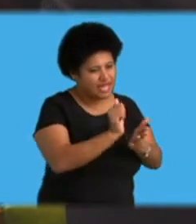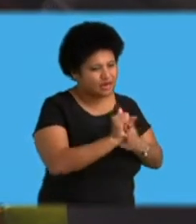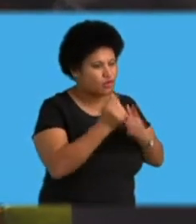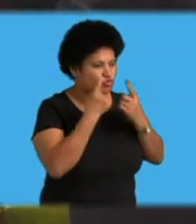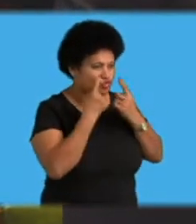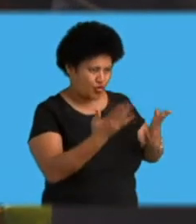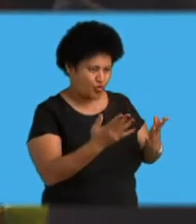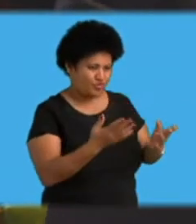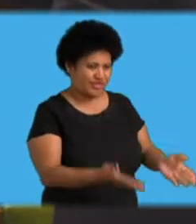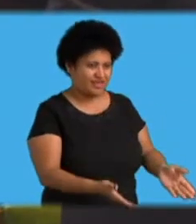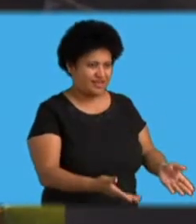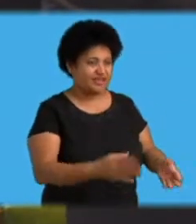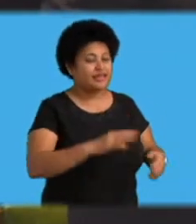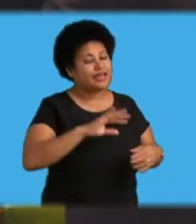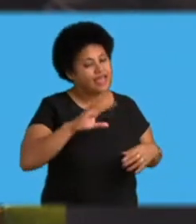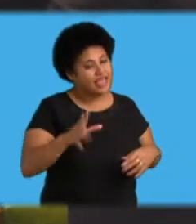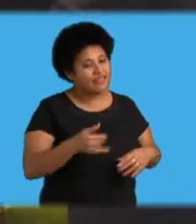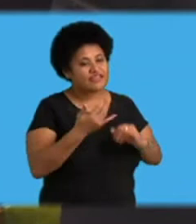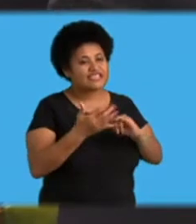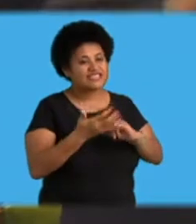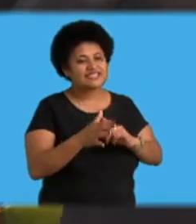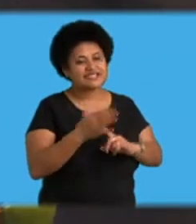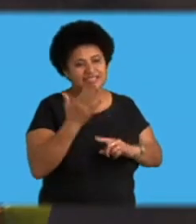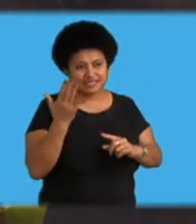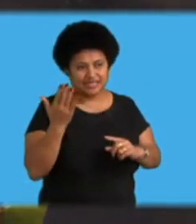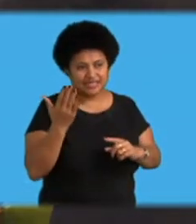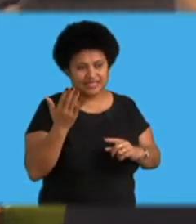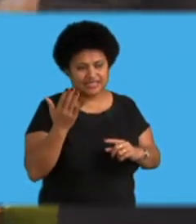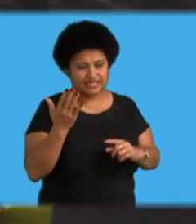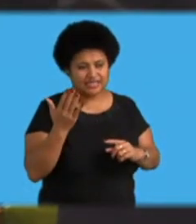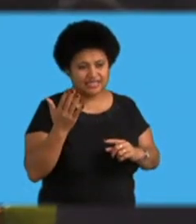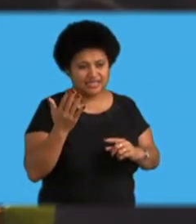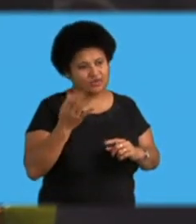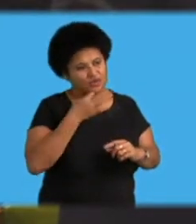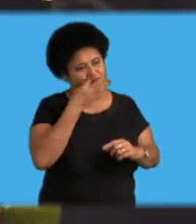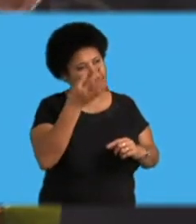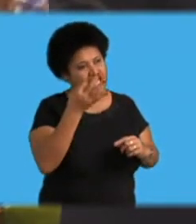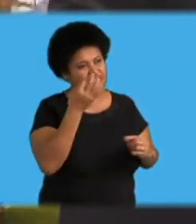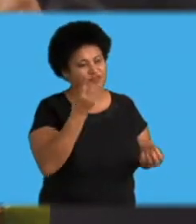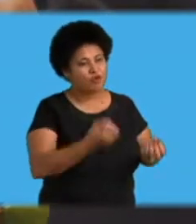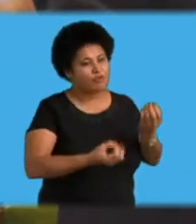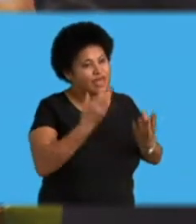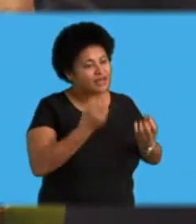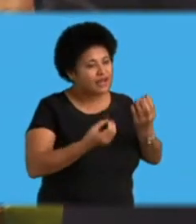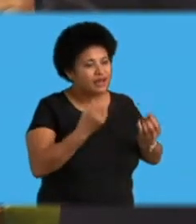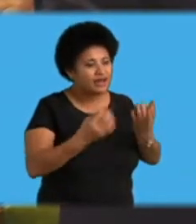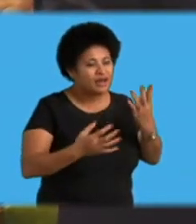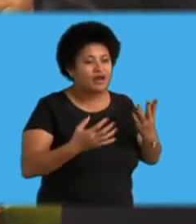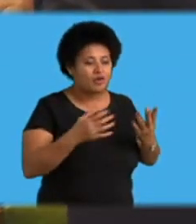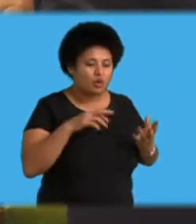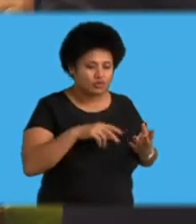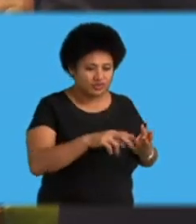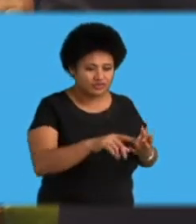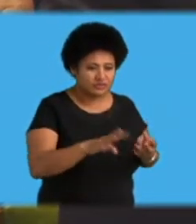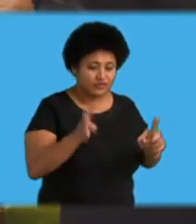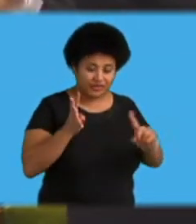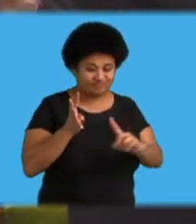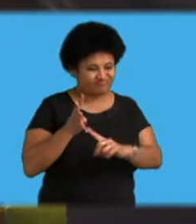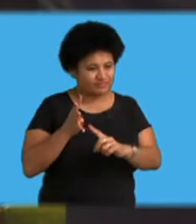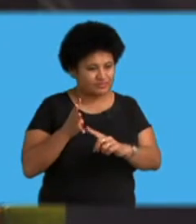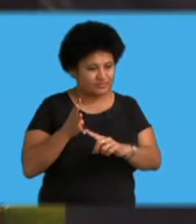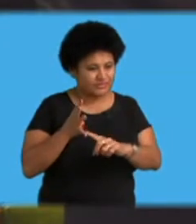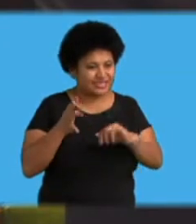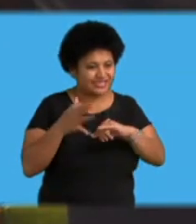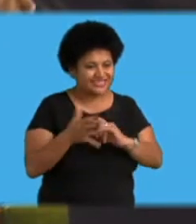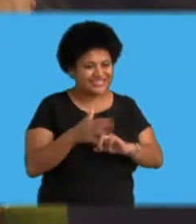last Saturday, there'll be a lot of activities. Every Saturday, we ask the Benga fireworkers, we pay them a small fee. They'll come and do the fireworking there as